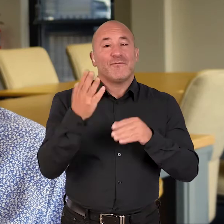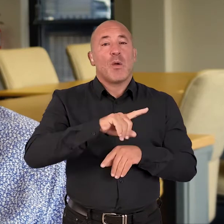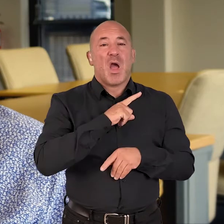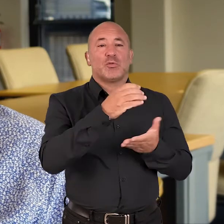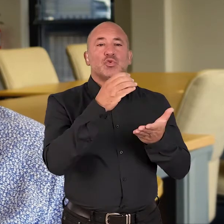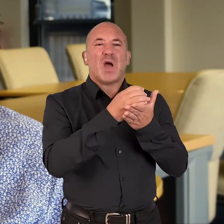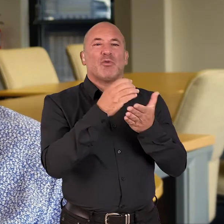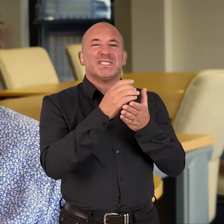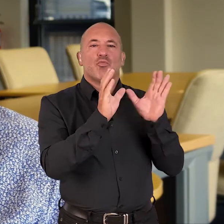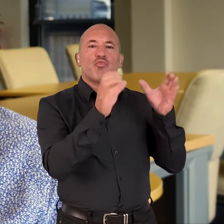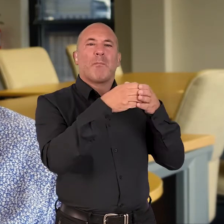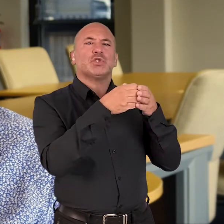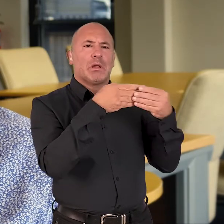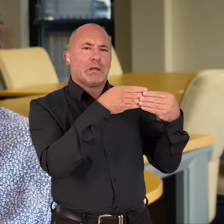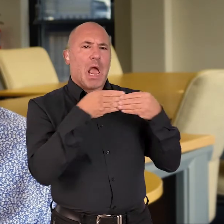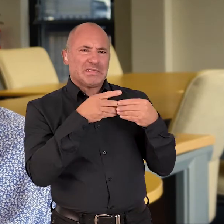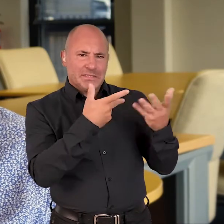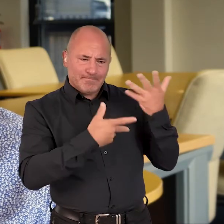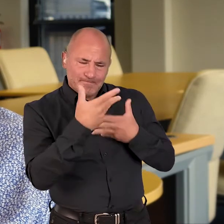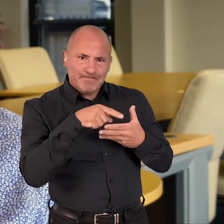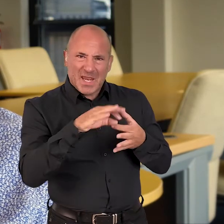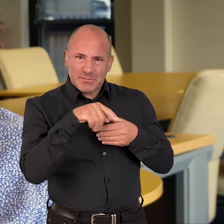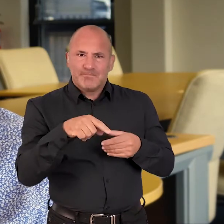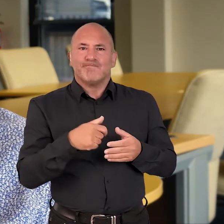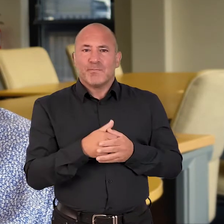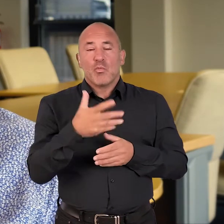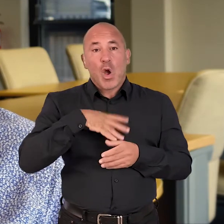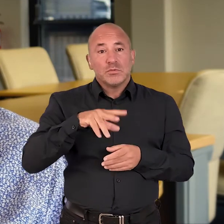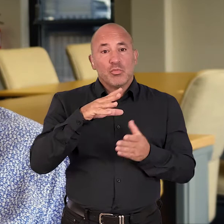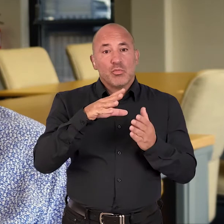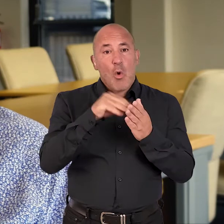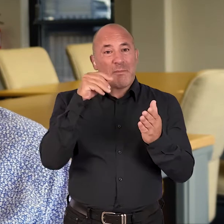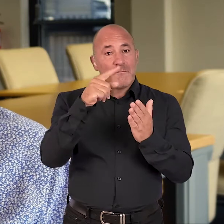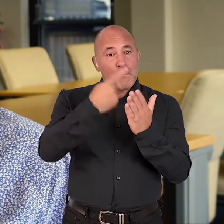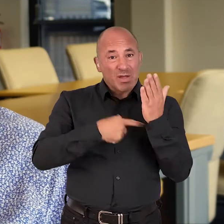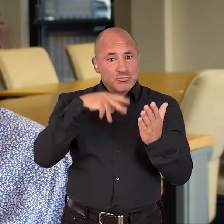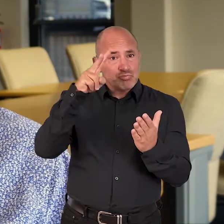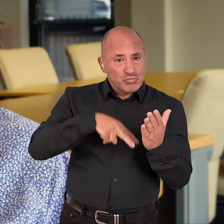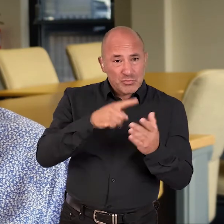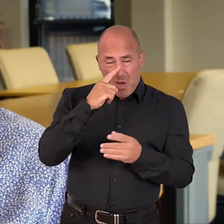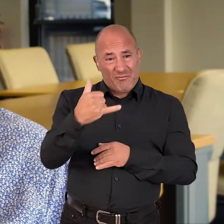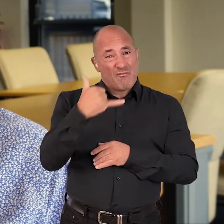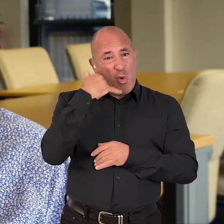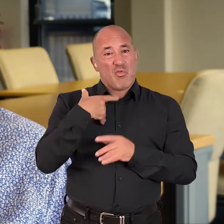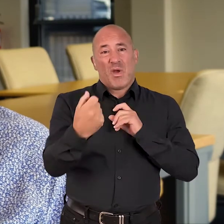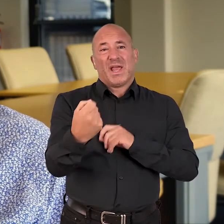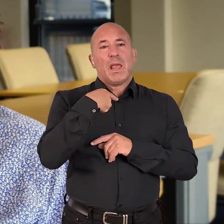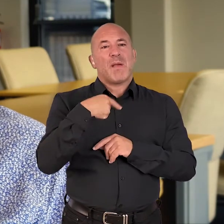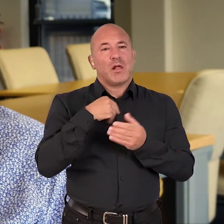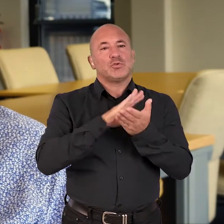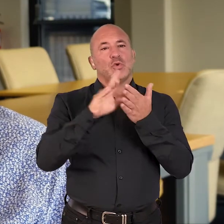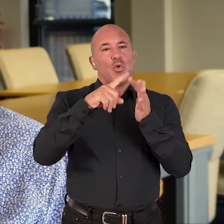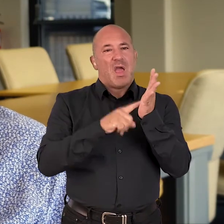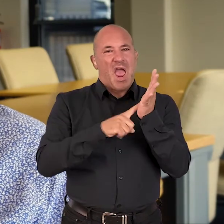trust. This reflects the guidance from the Charity Commission on this issue. If you would like to see a copy of the policy, you